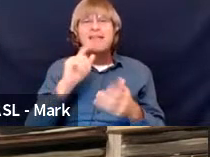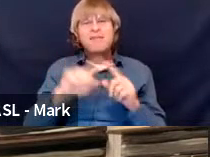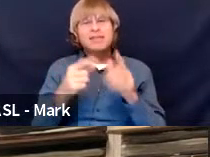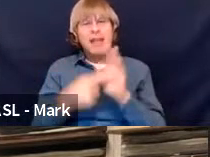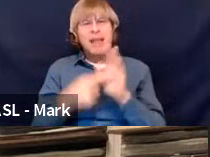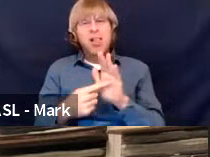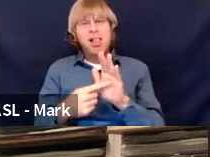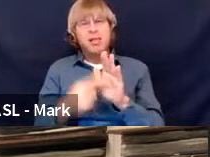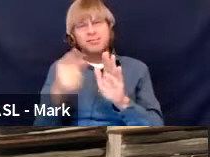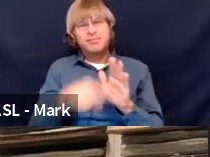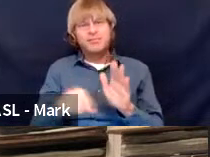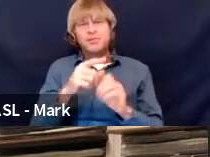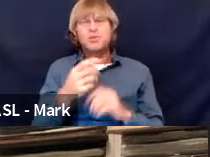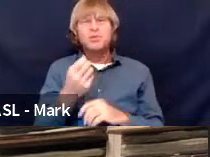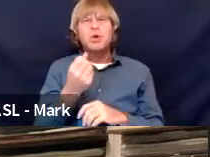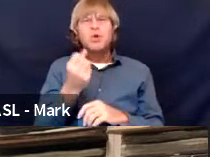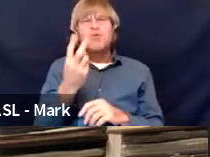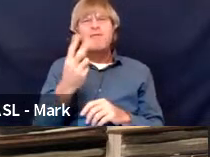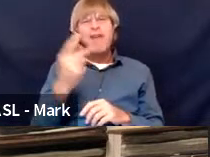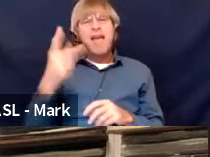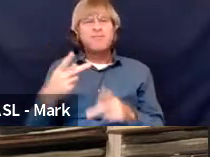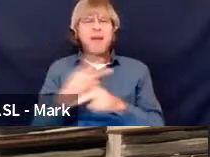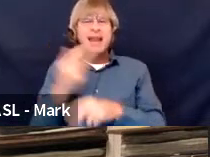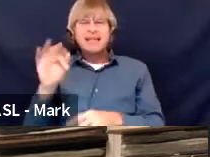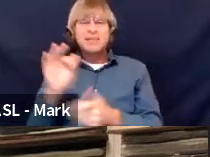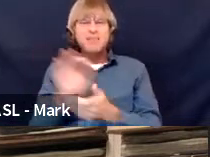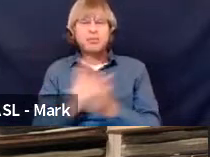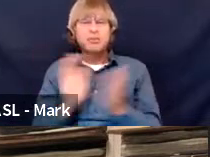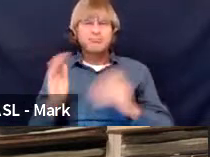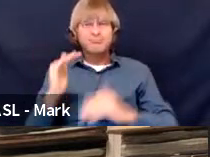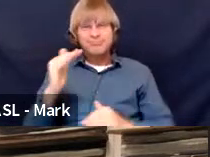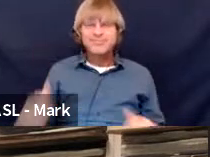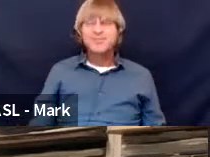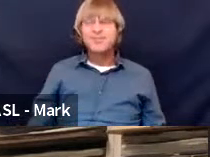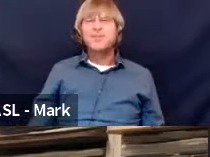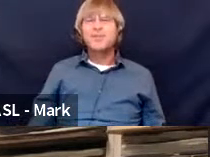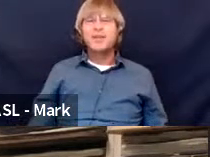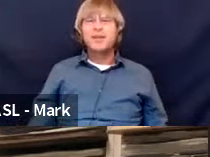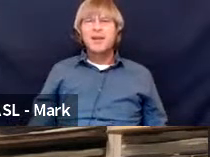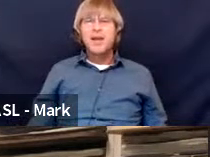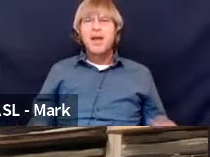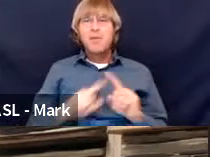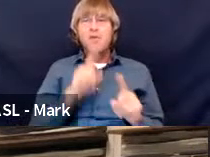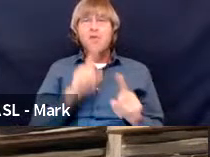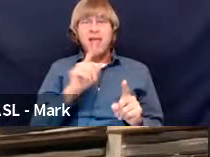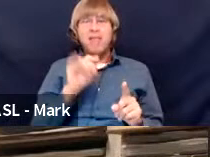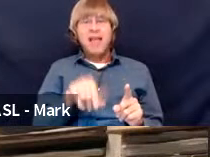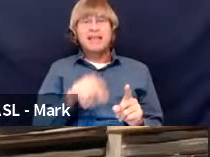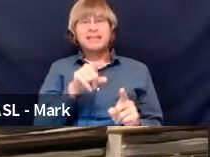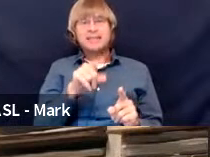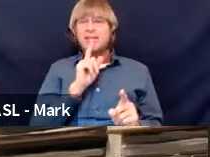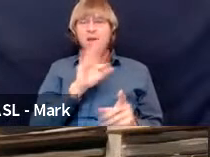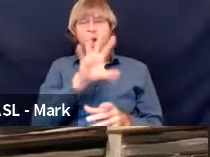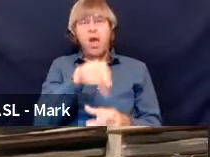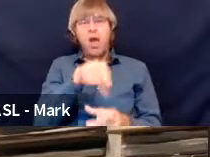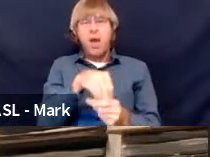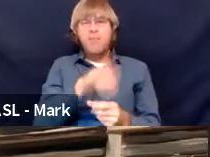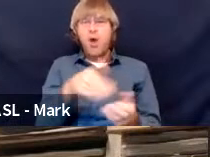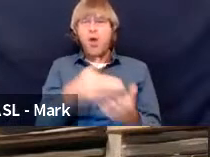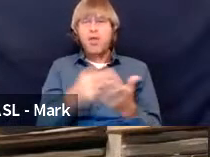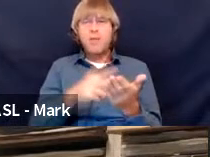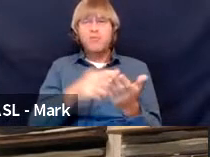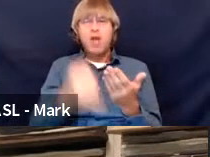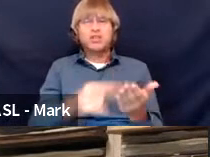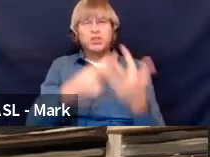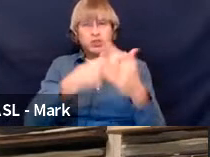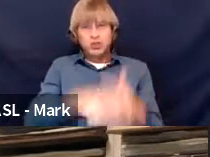size, which is standard 12.5x19 for you paper geeks out there. But really, this is the hub of where projects should